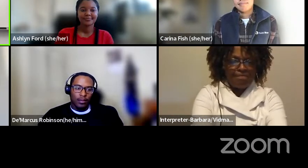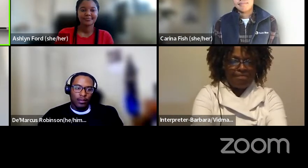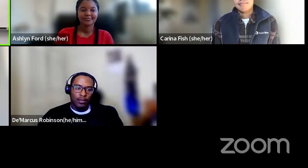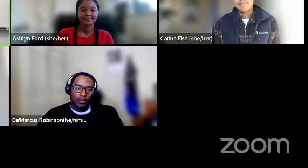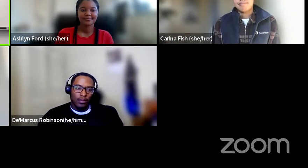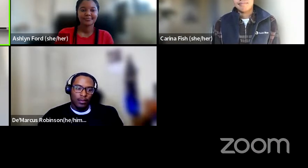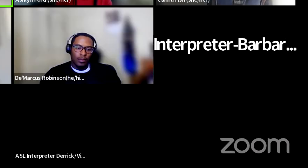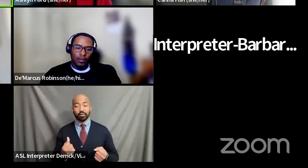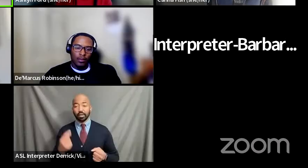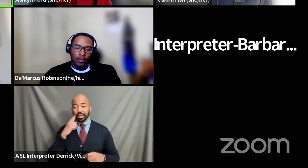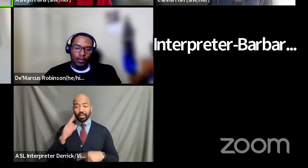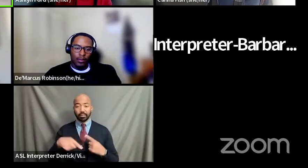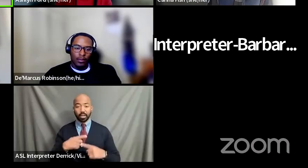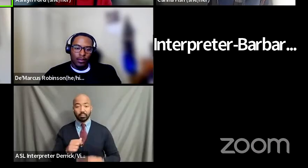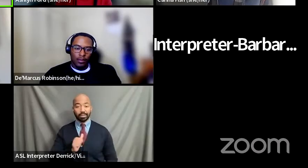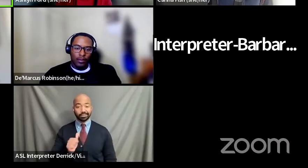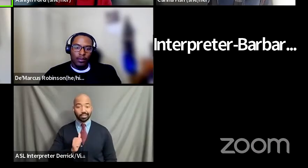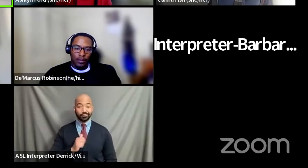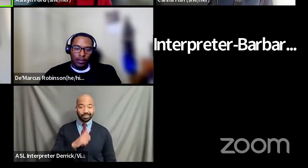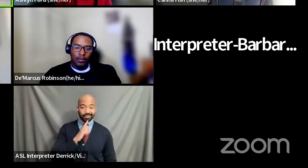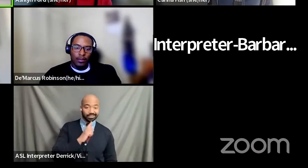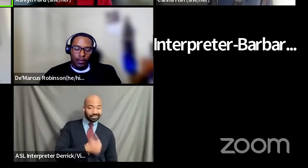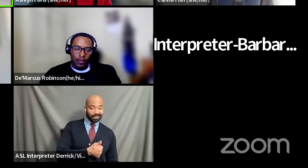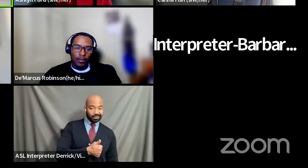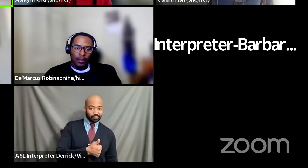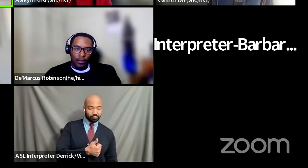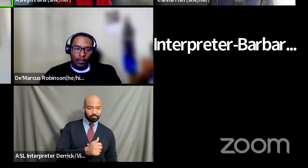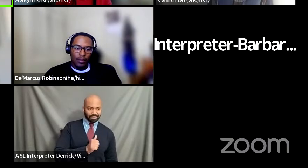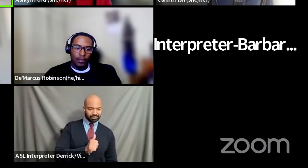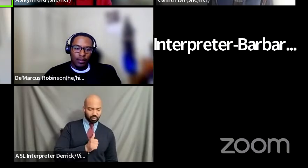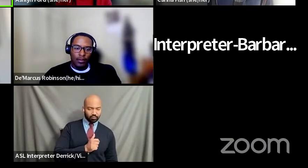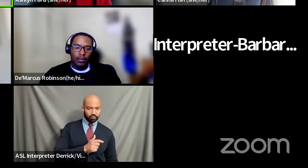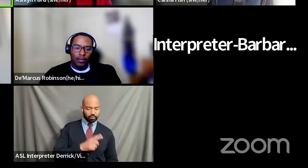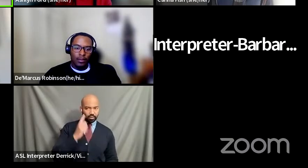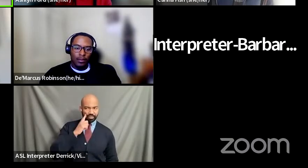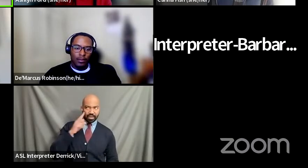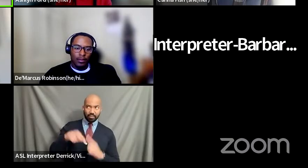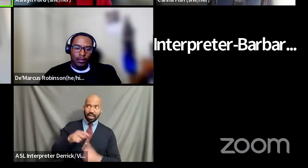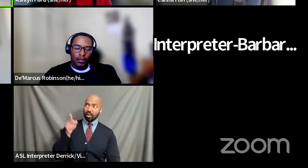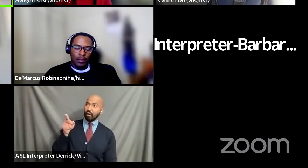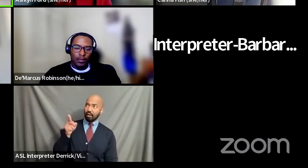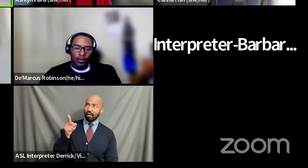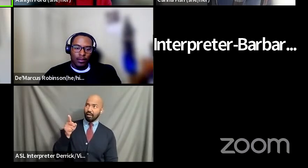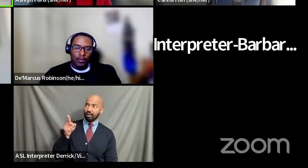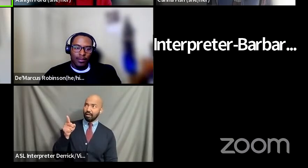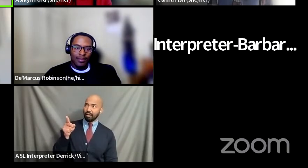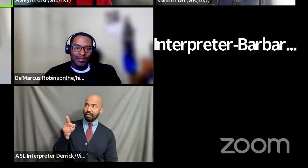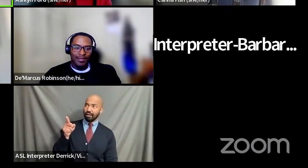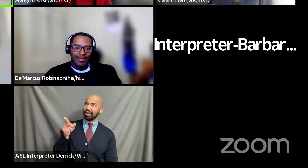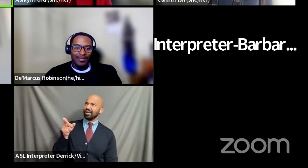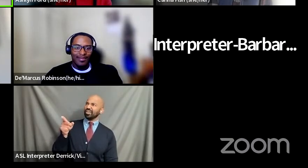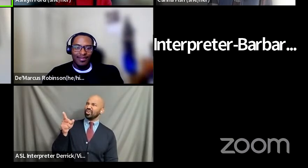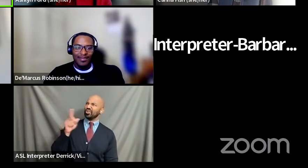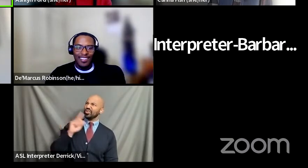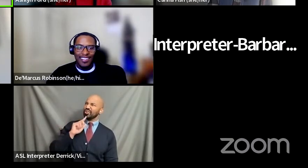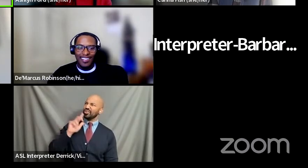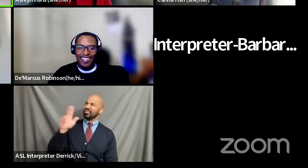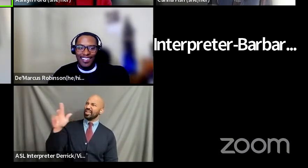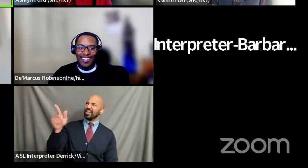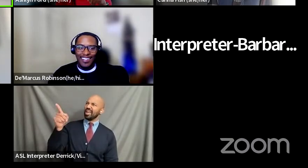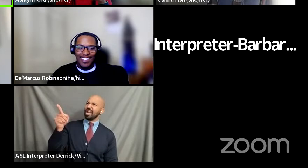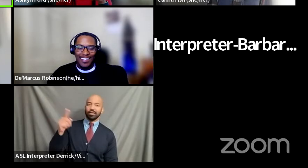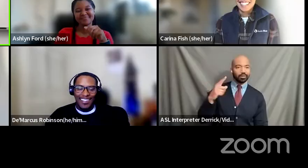10-year-old Amani would think of 23-year-old Amani. And I'm always like, dude, she would think that you're sick. She'd be like, this girl works with sharks.